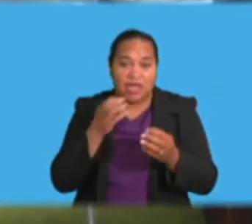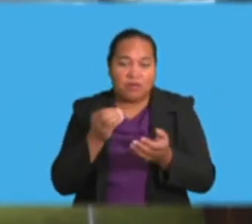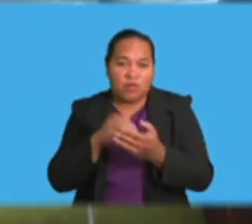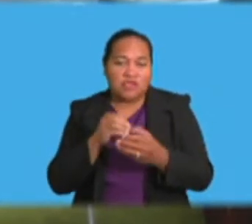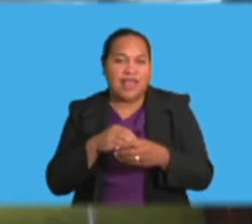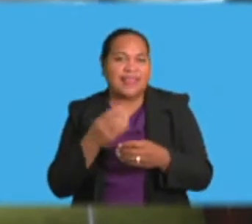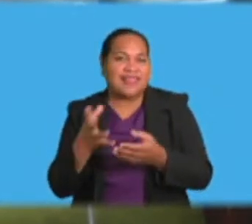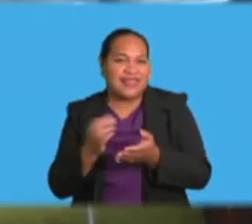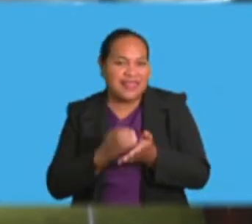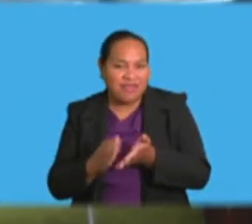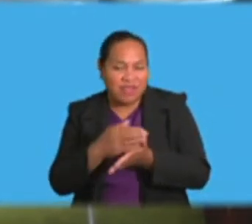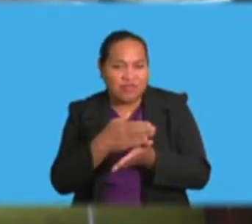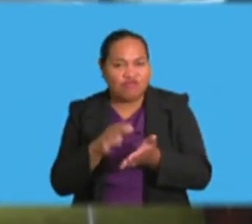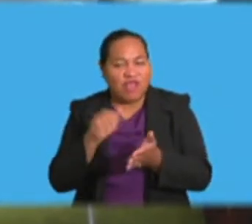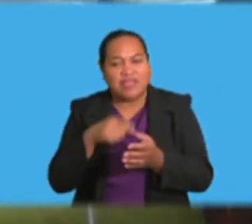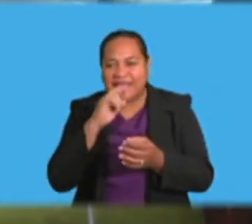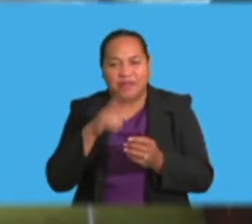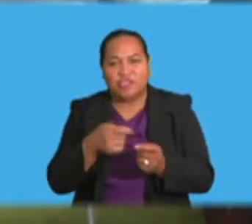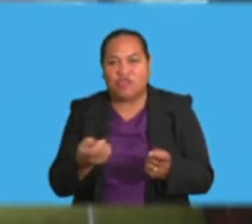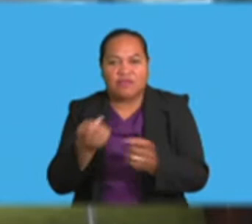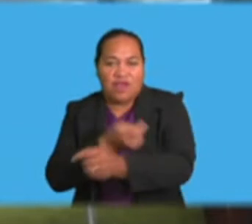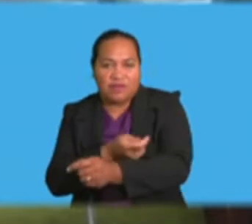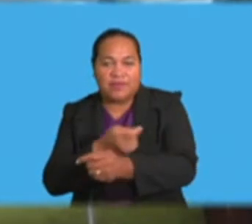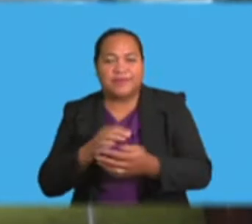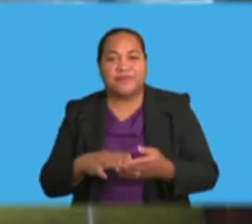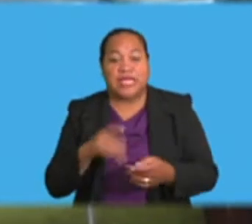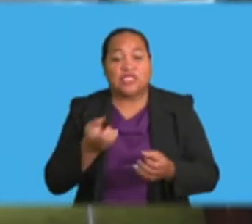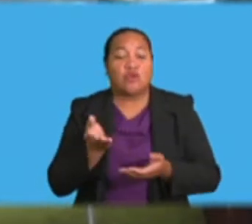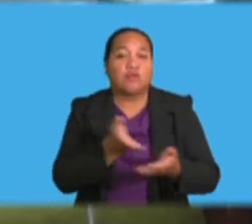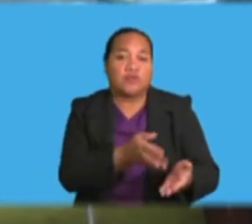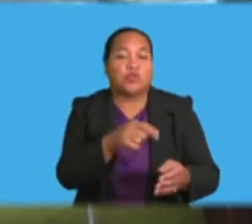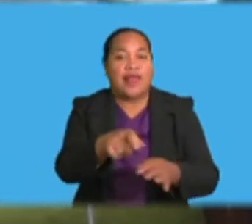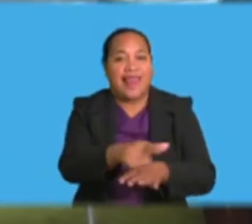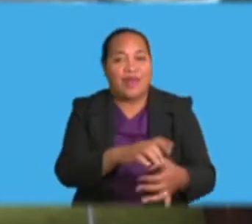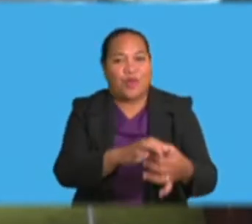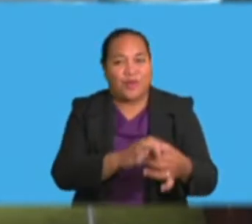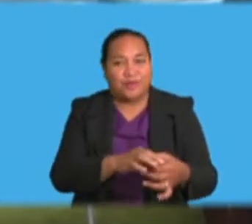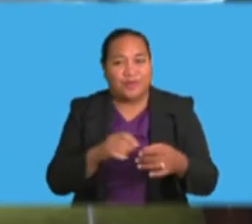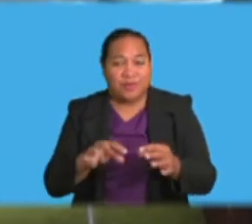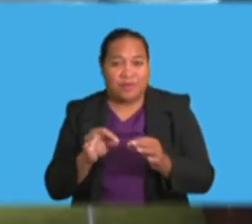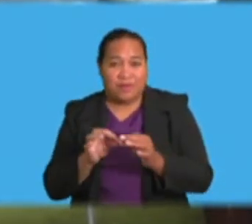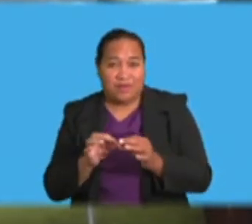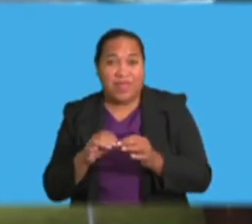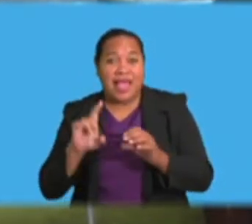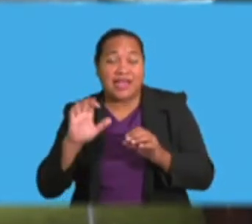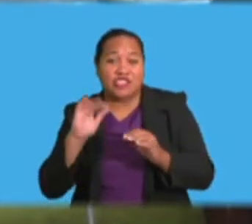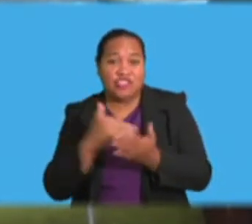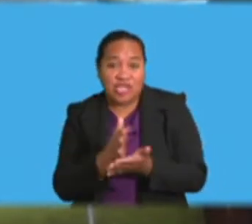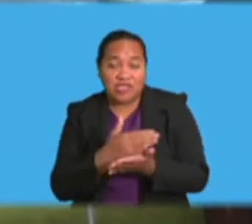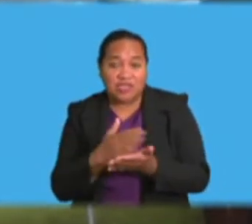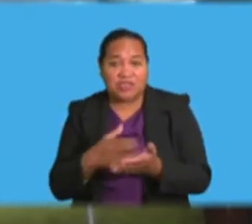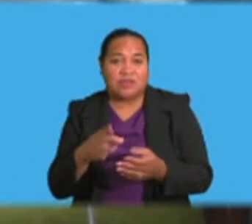rights and are not transferable. That goes to the landowners. B-class shares carrying voting rights but no